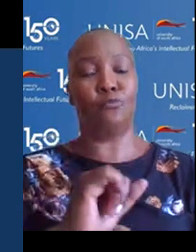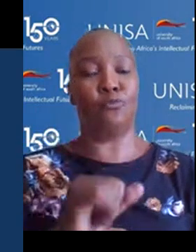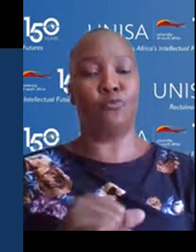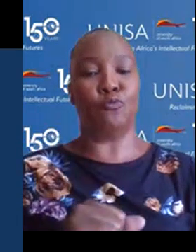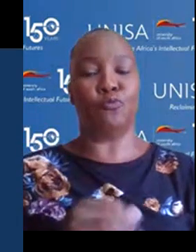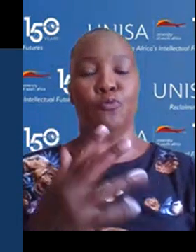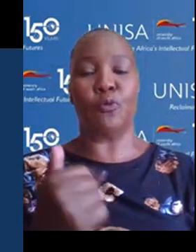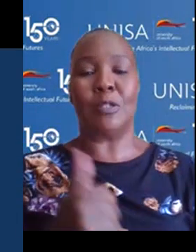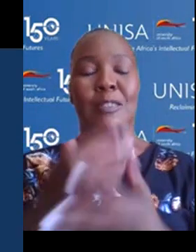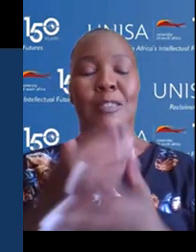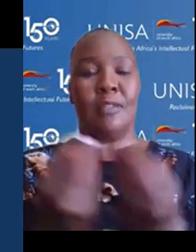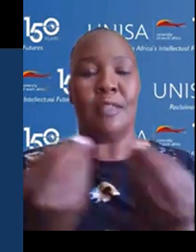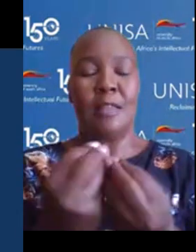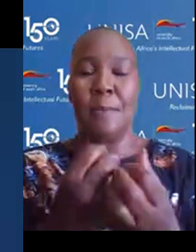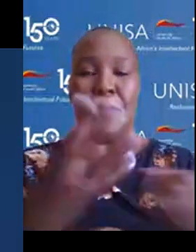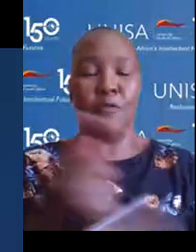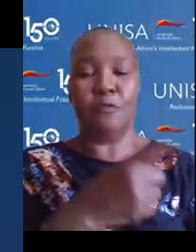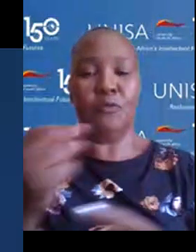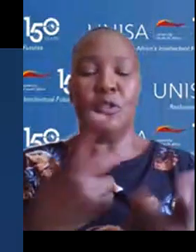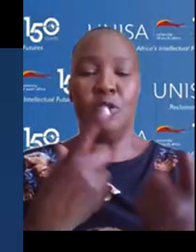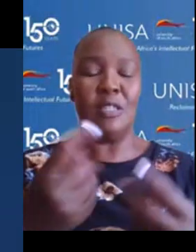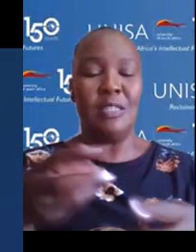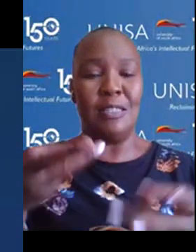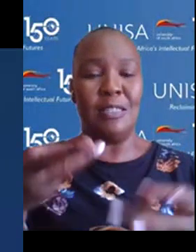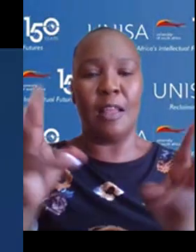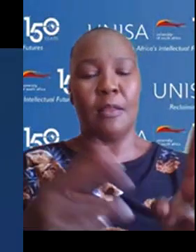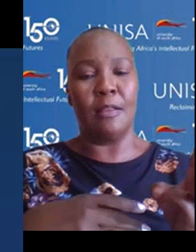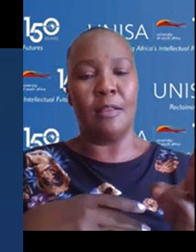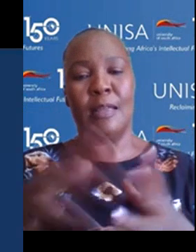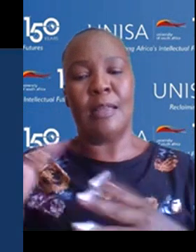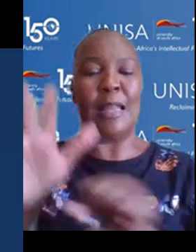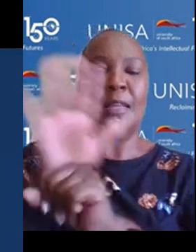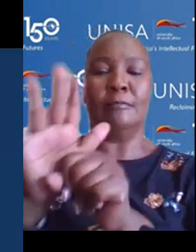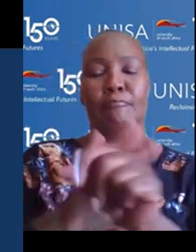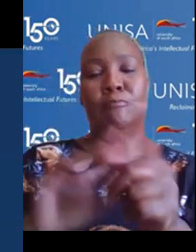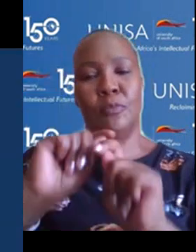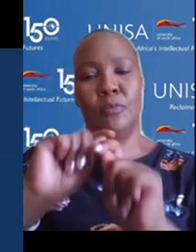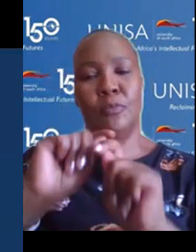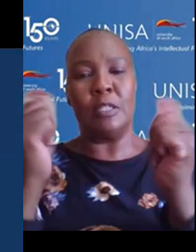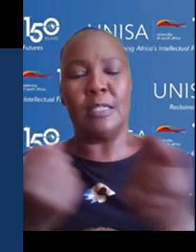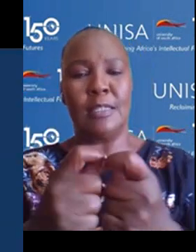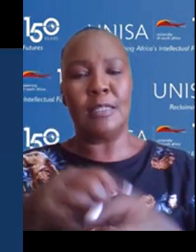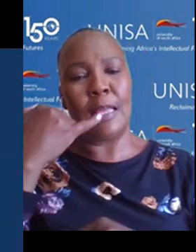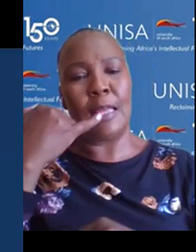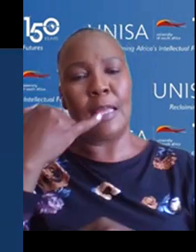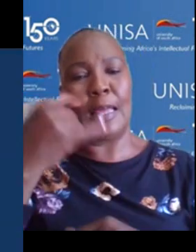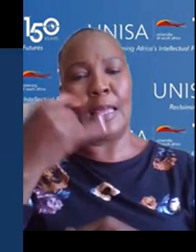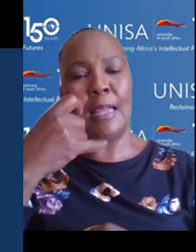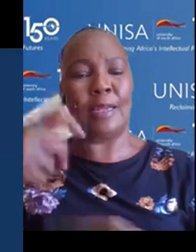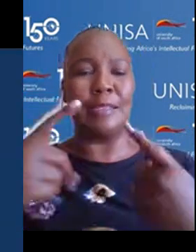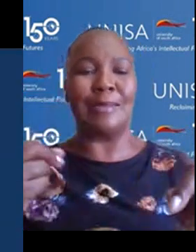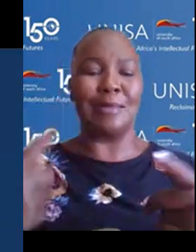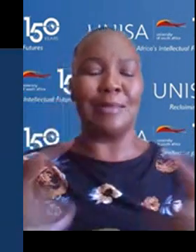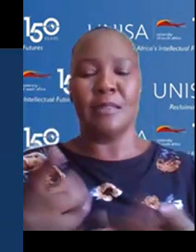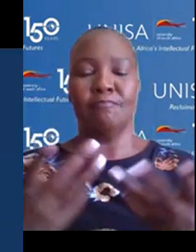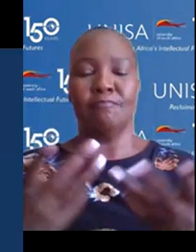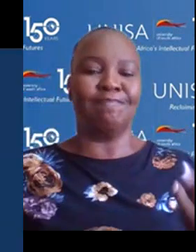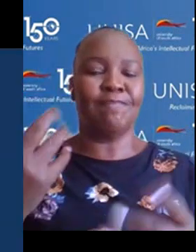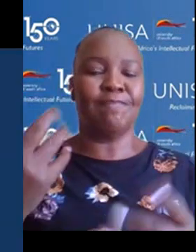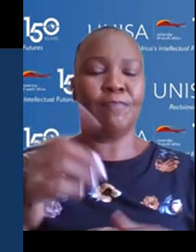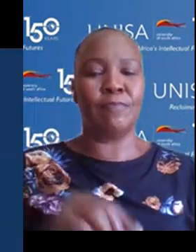sure most of you guys are doing this anyway, changing the backgrounds and the ringtones and all such of things. With desktops,